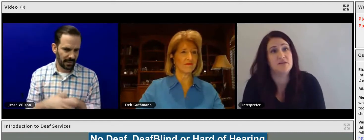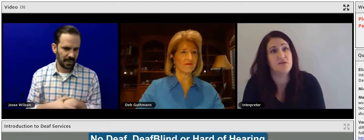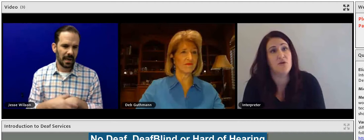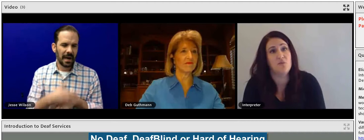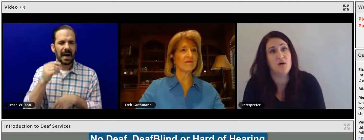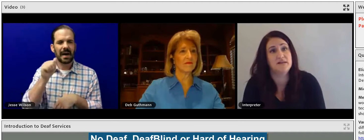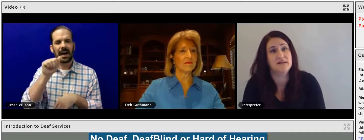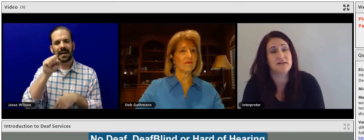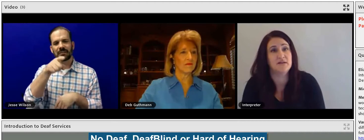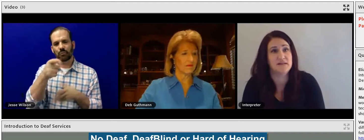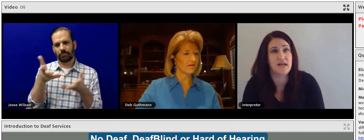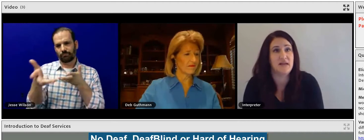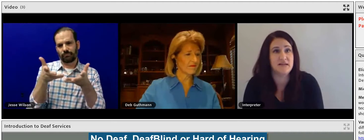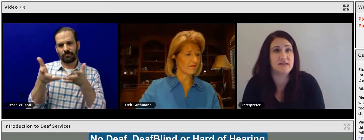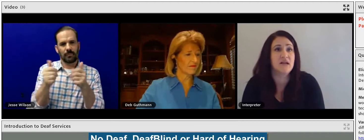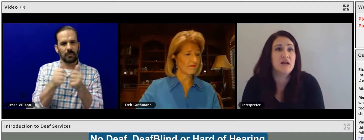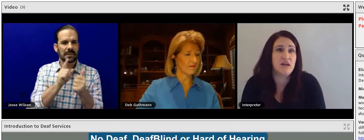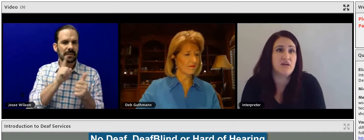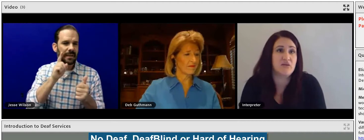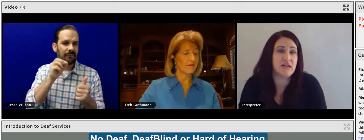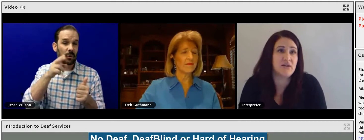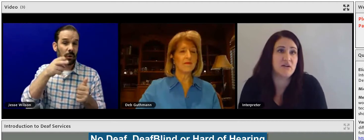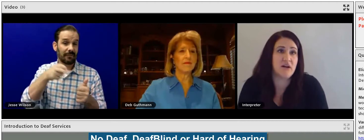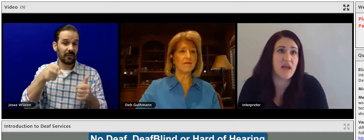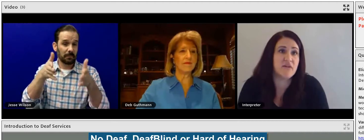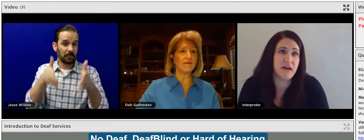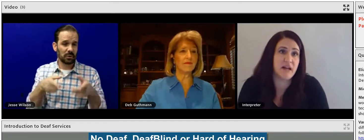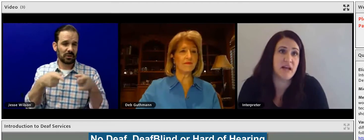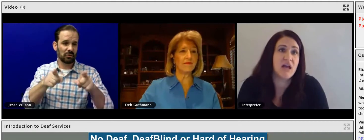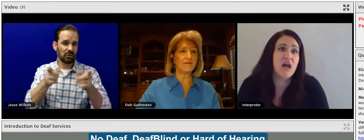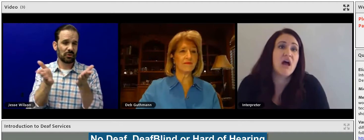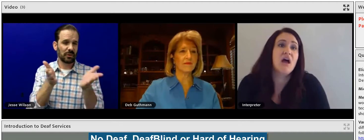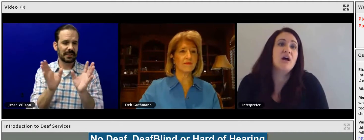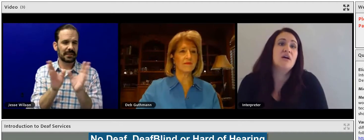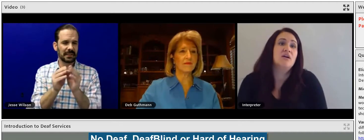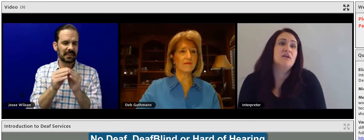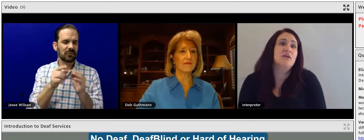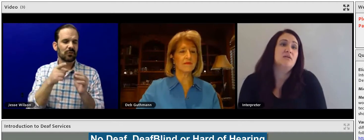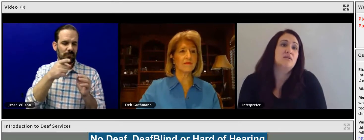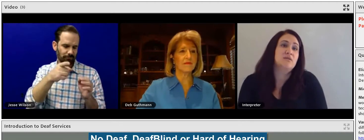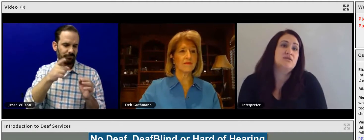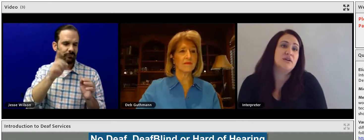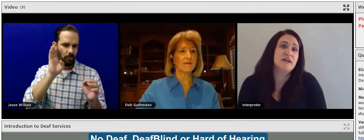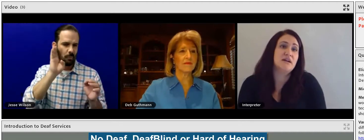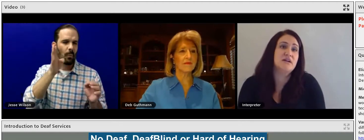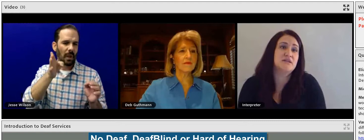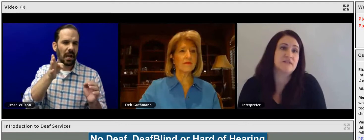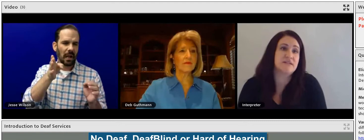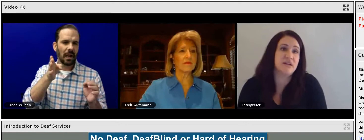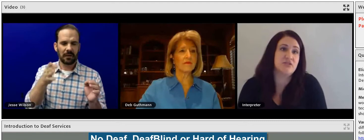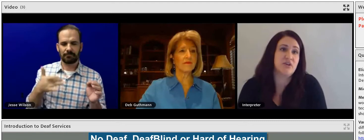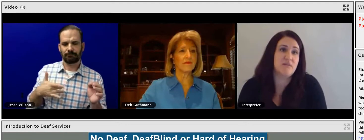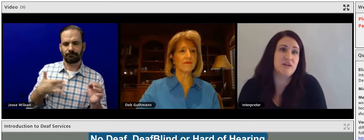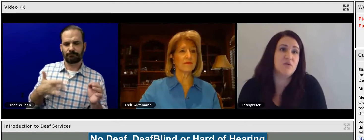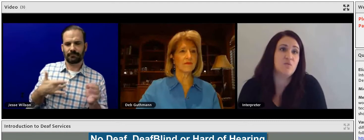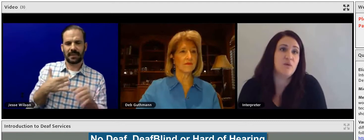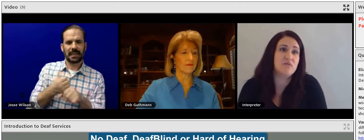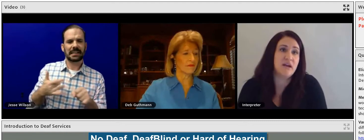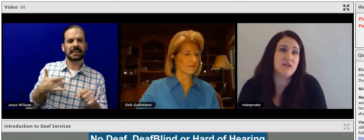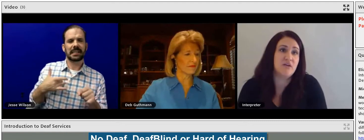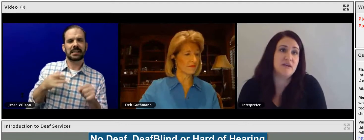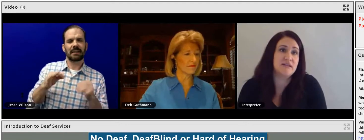lot of variety there. There's no one skill set that is, standard among everybody. during services